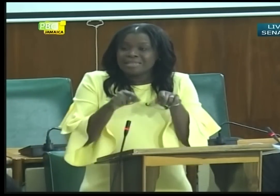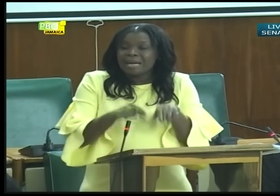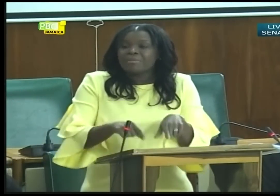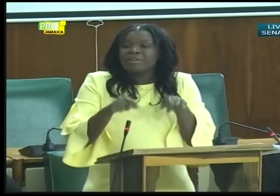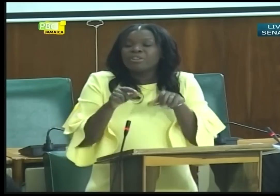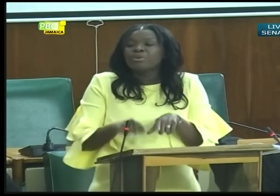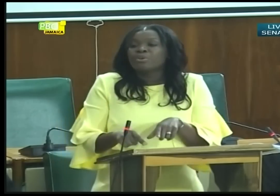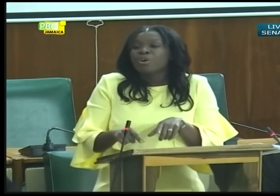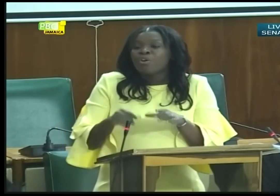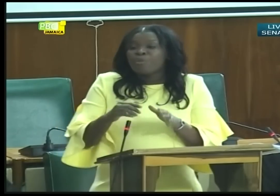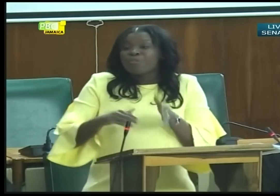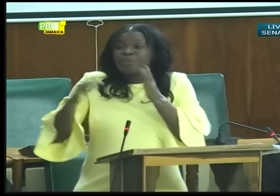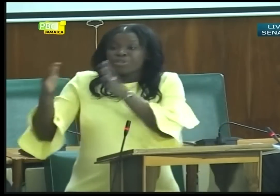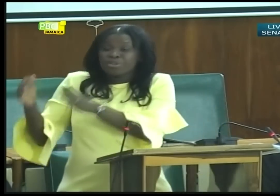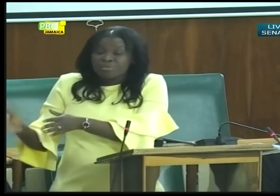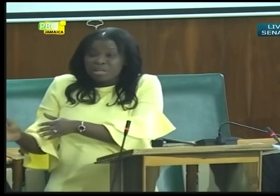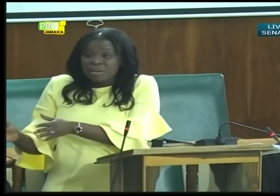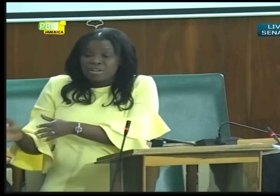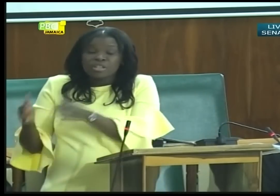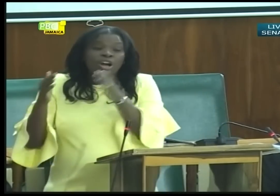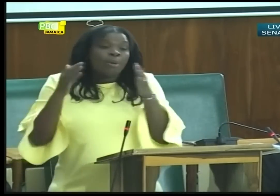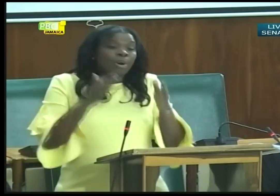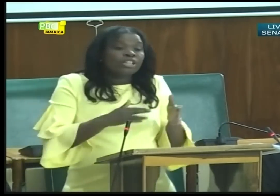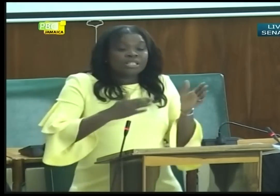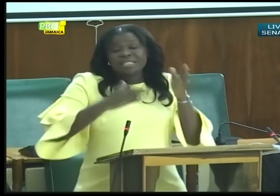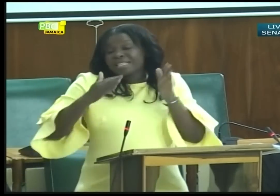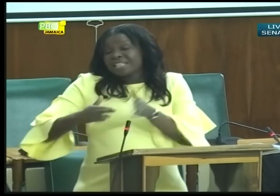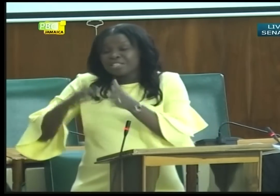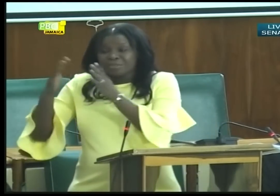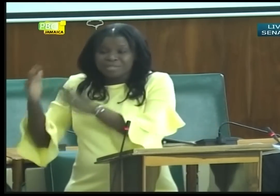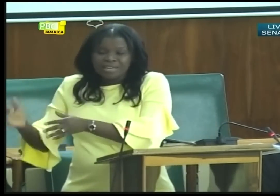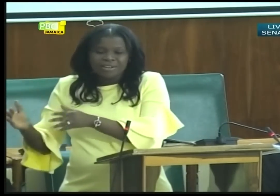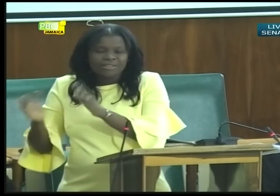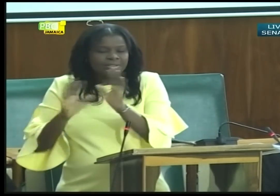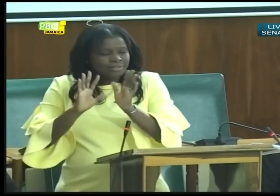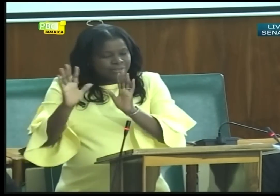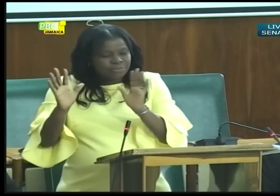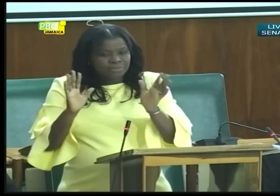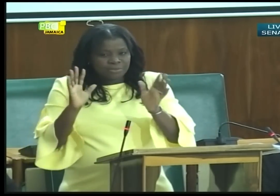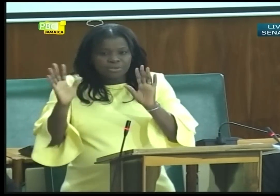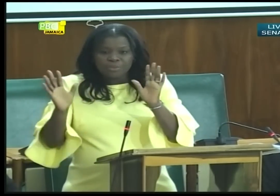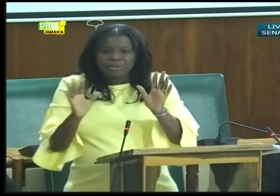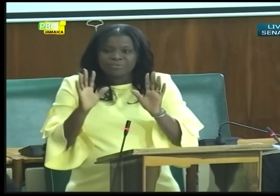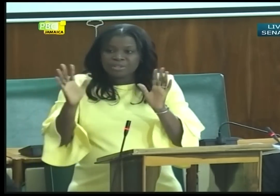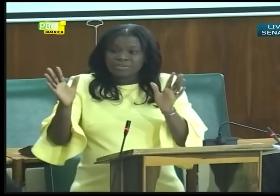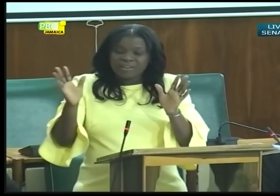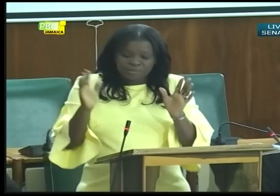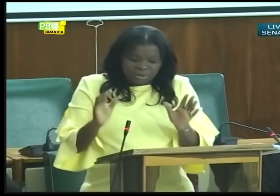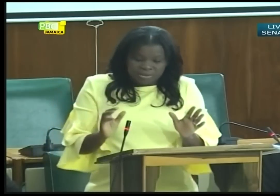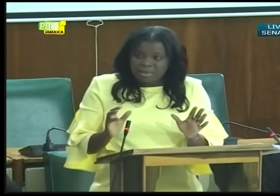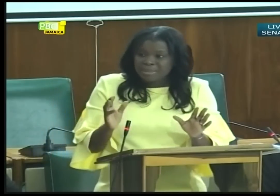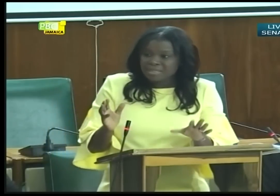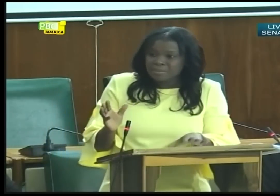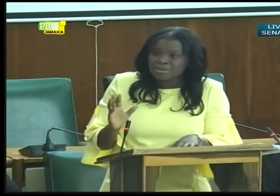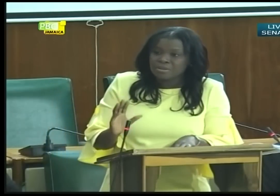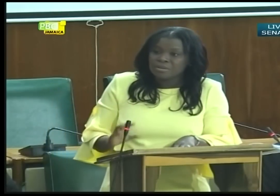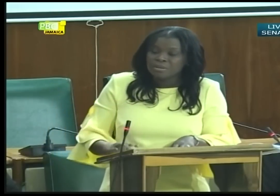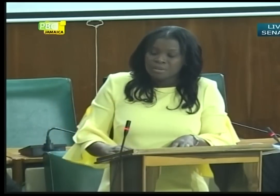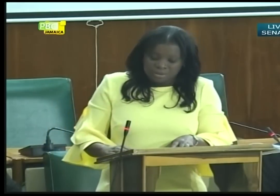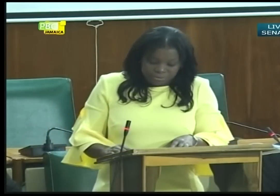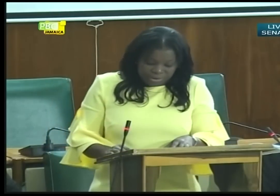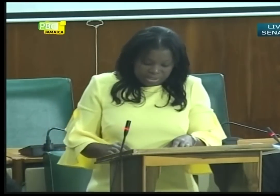that it can be renewed for a further 3 years, but not in excess of 10 years. The draftspersons are better able